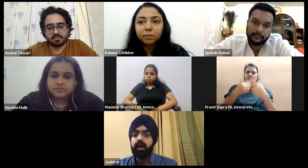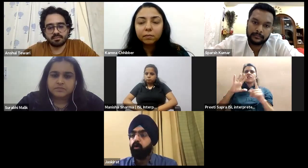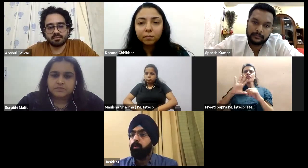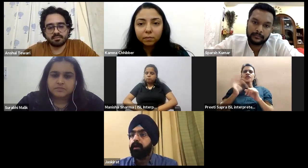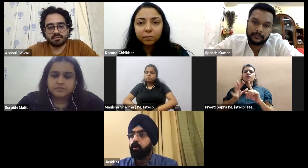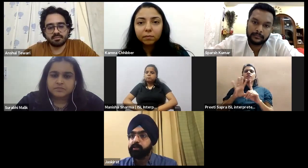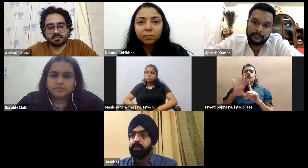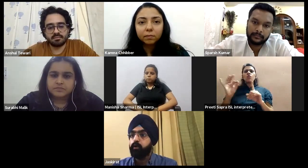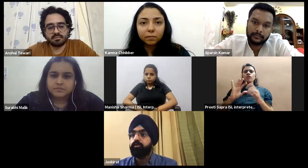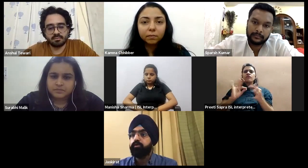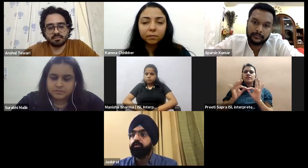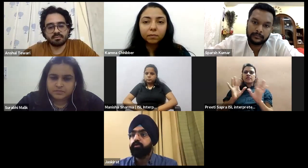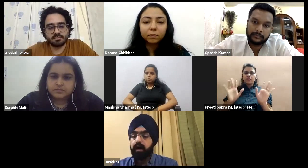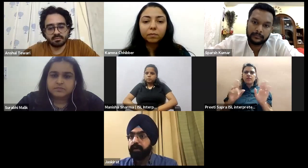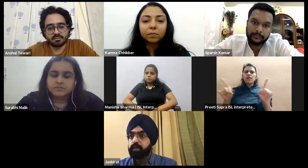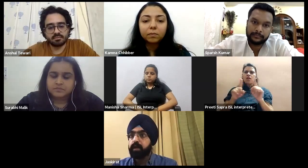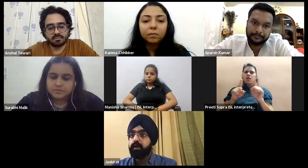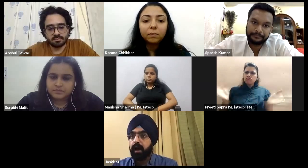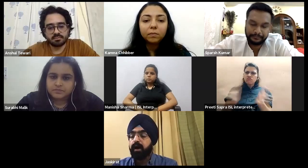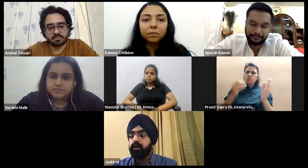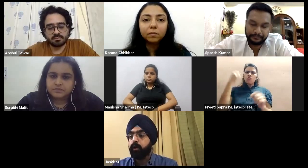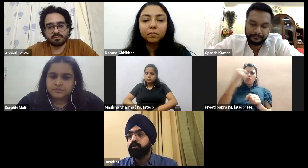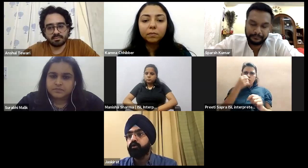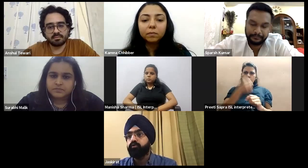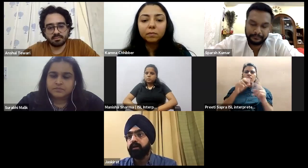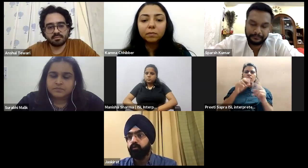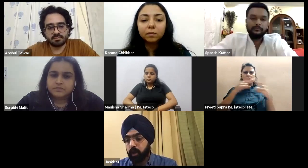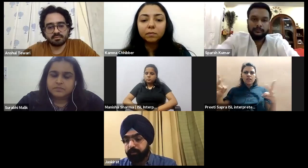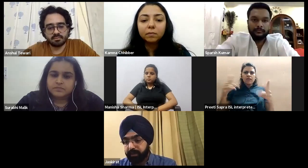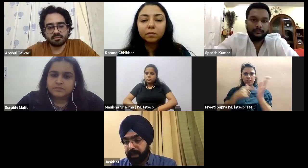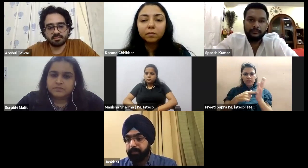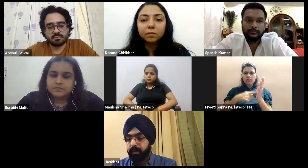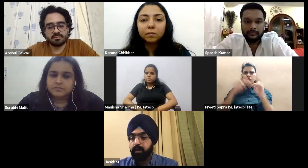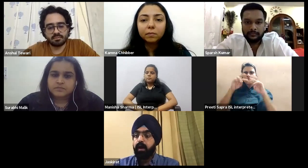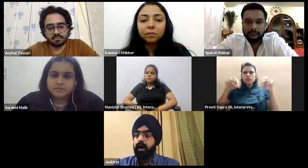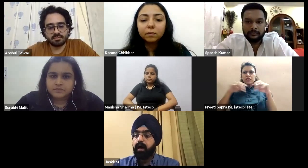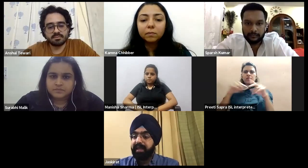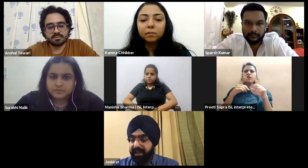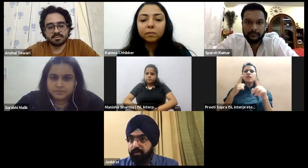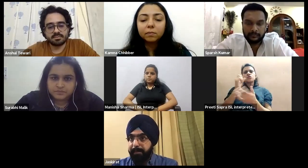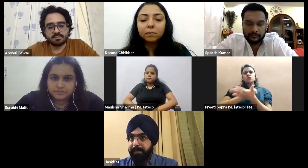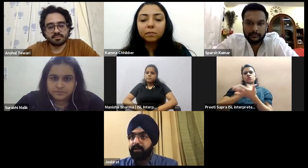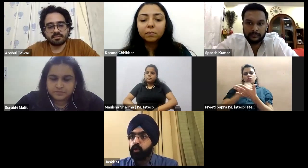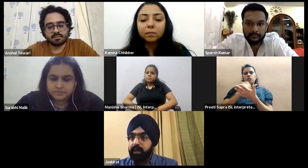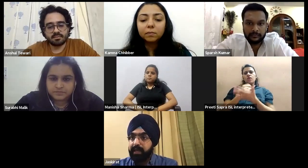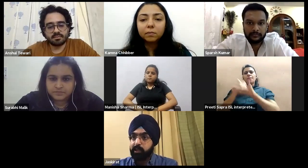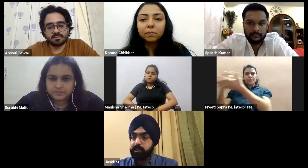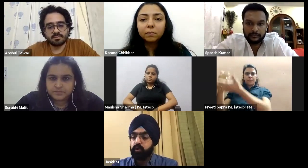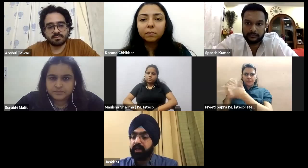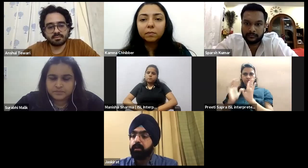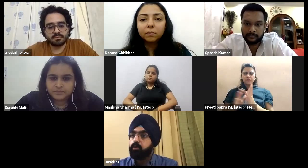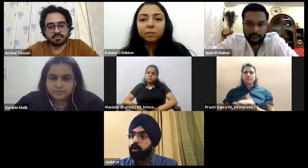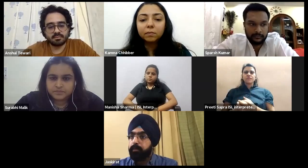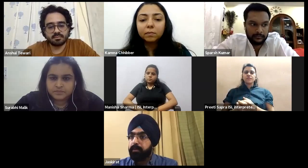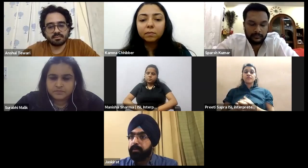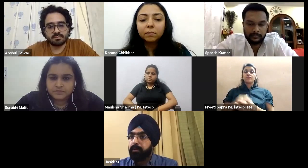in India, like Boom and Alt News and all the other fact checkers, are going to try and do the job for them. Yes, people do need